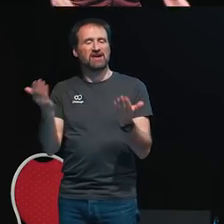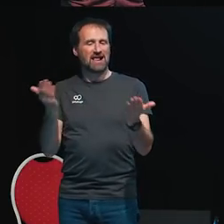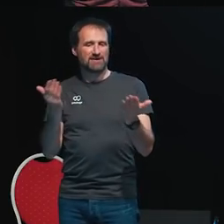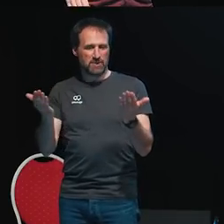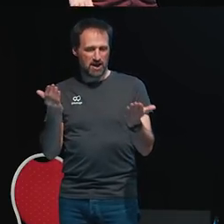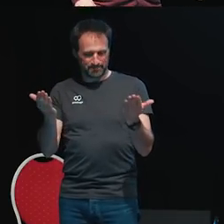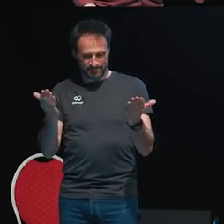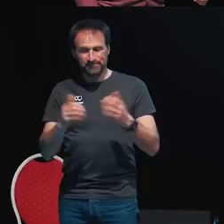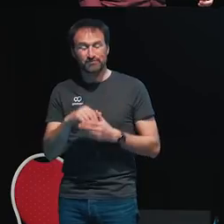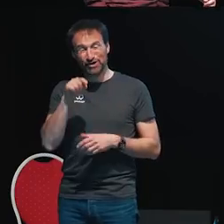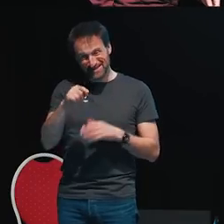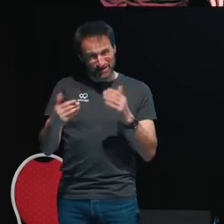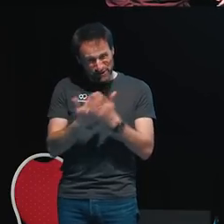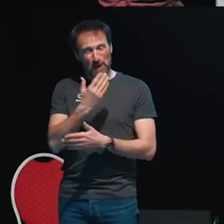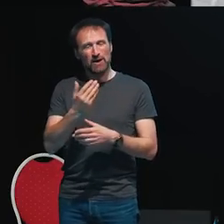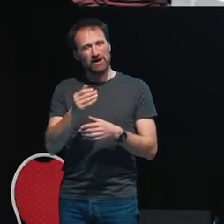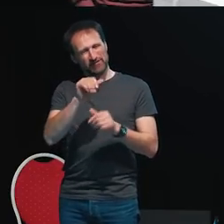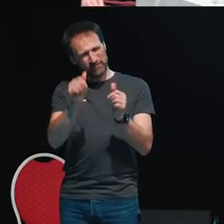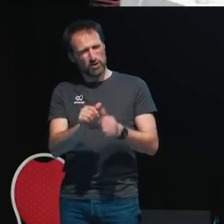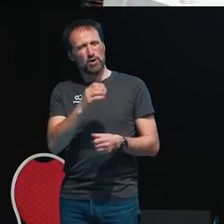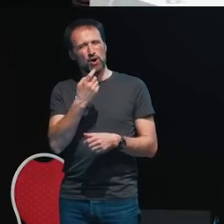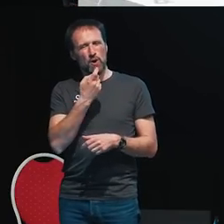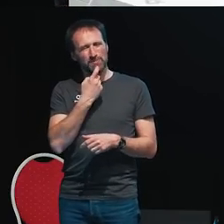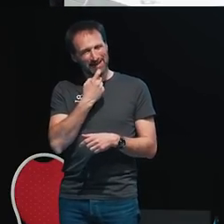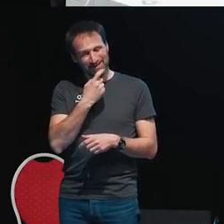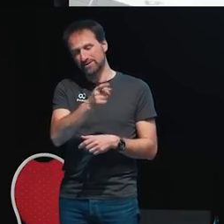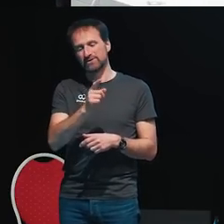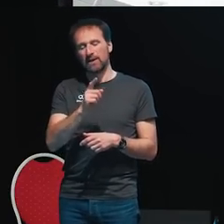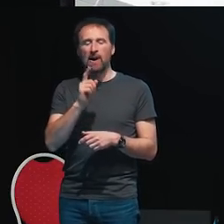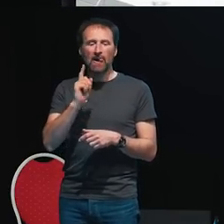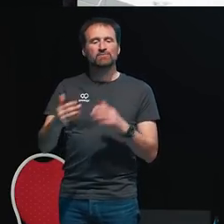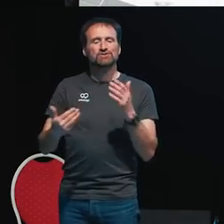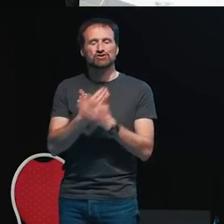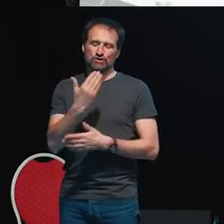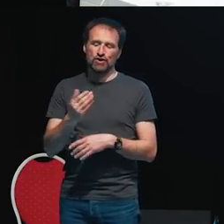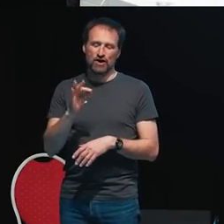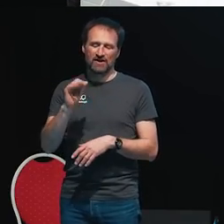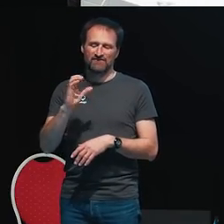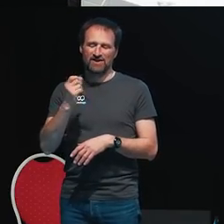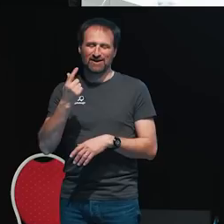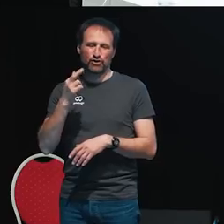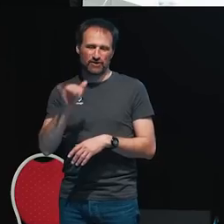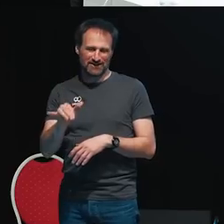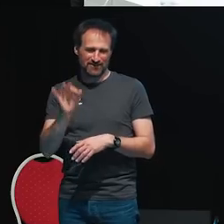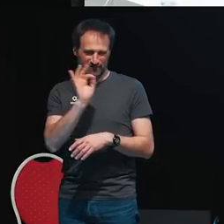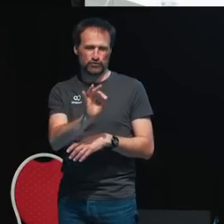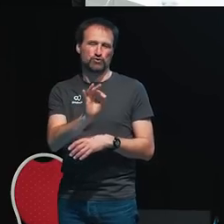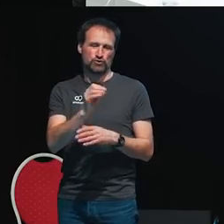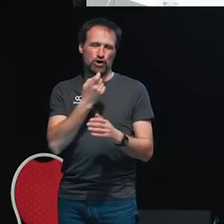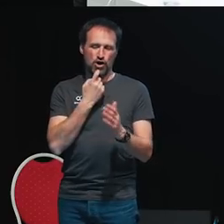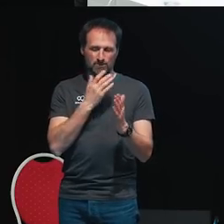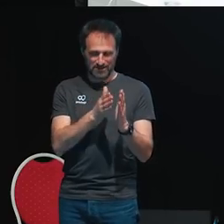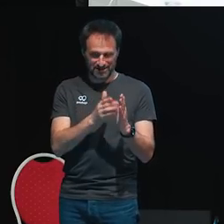with this new kind of object, what you want is a new factories for objects. And that could be,